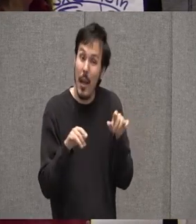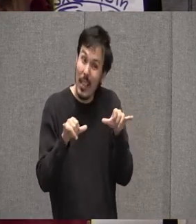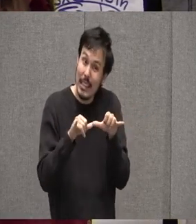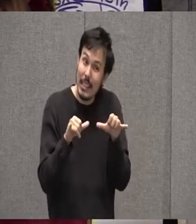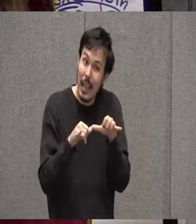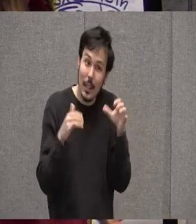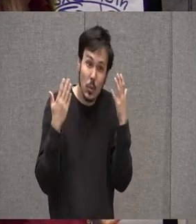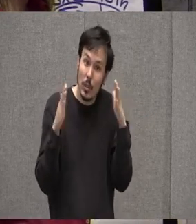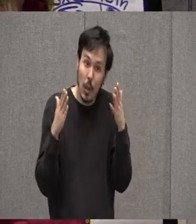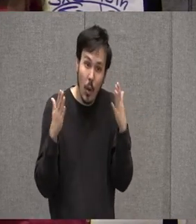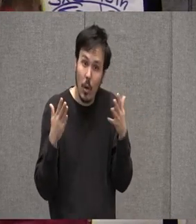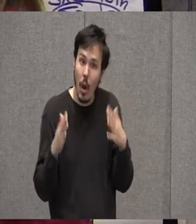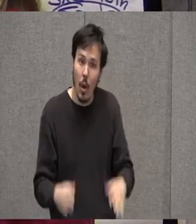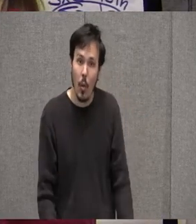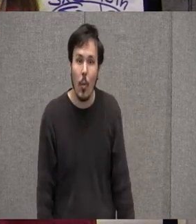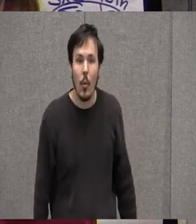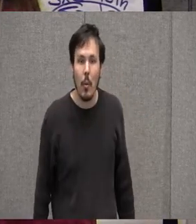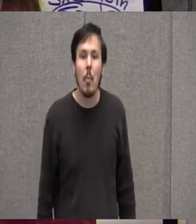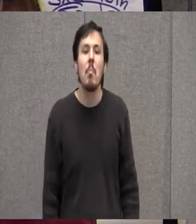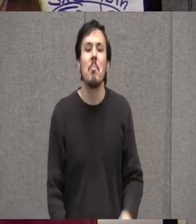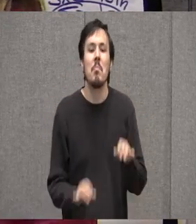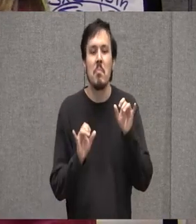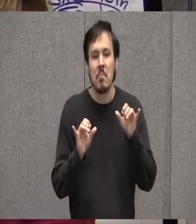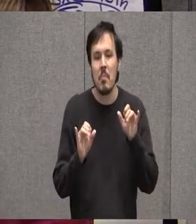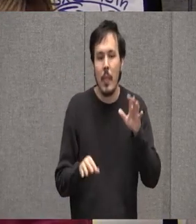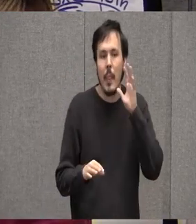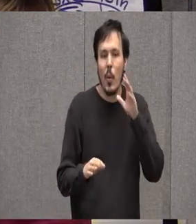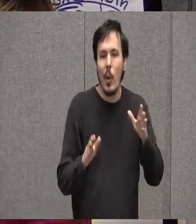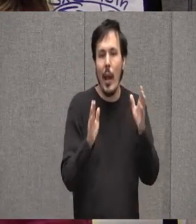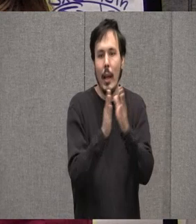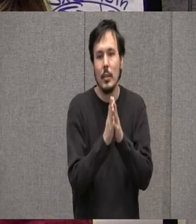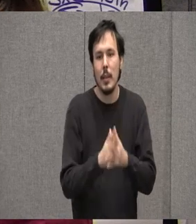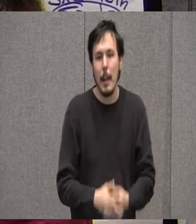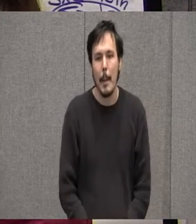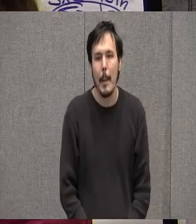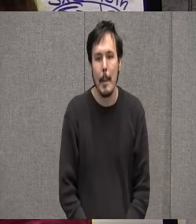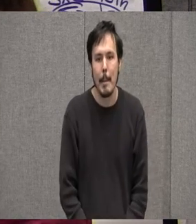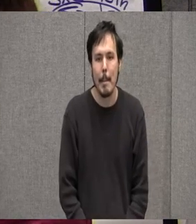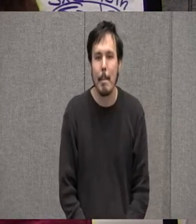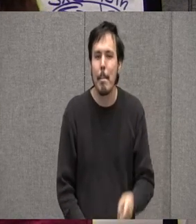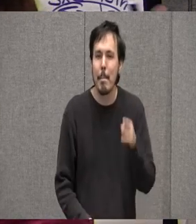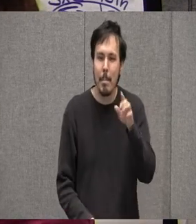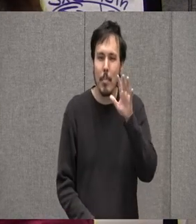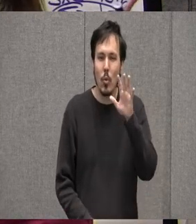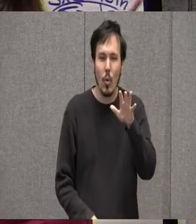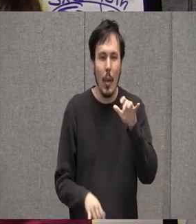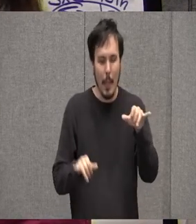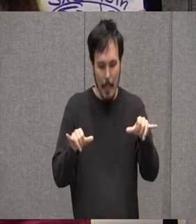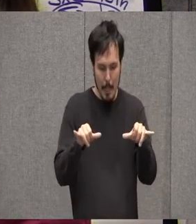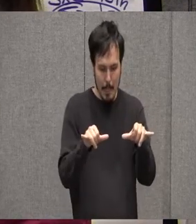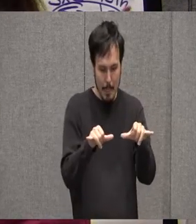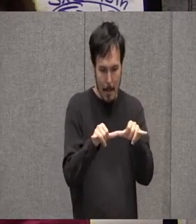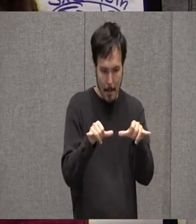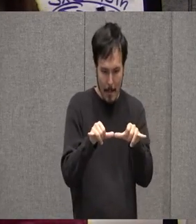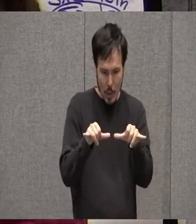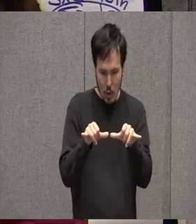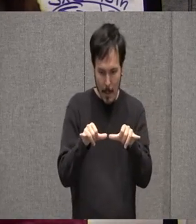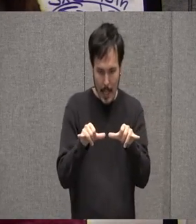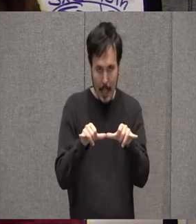box. So that, I think, is what they're gonna be asking us. What do you think the measurements of the,